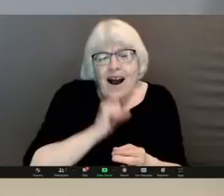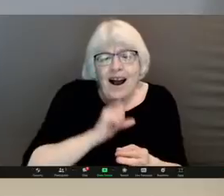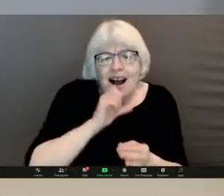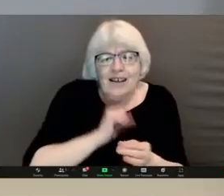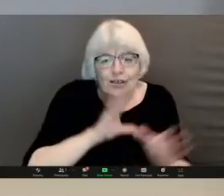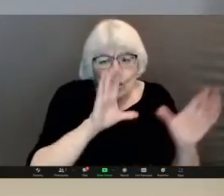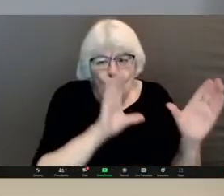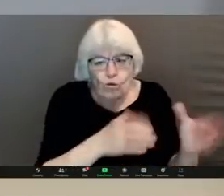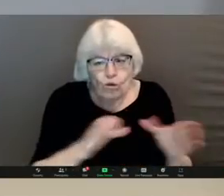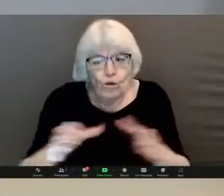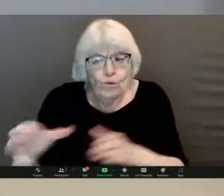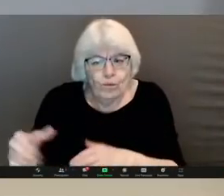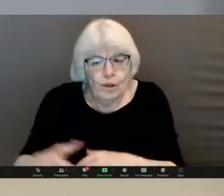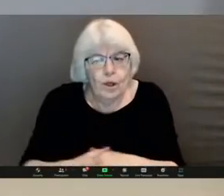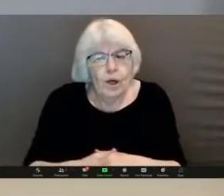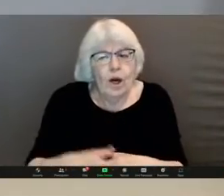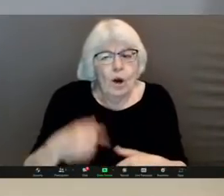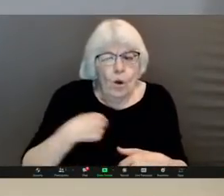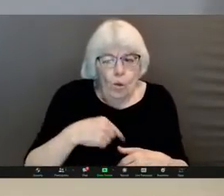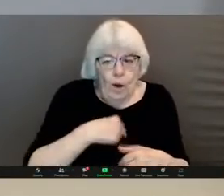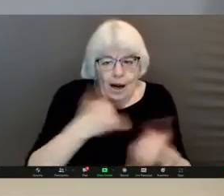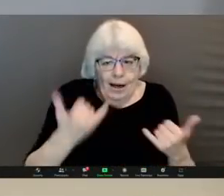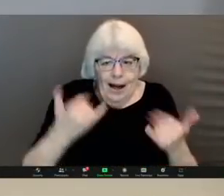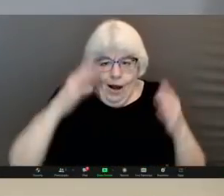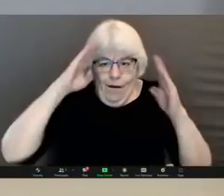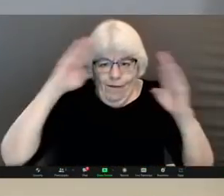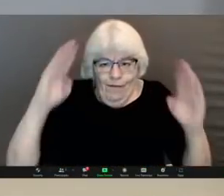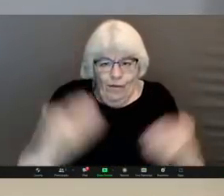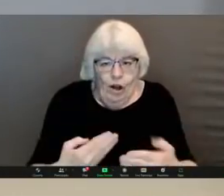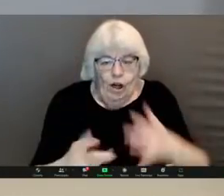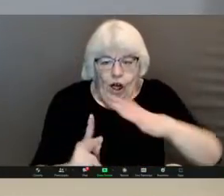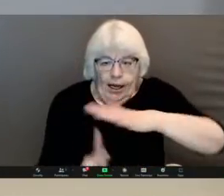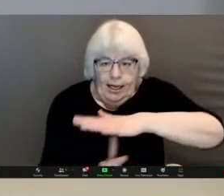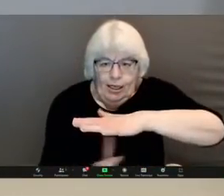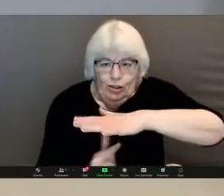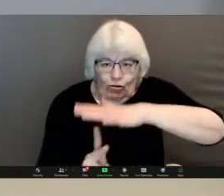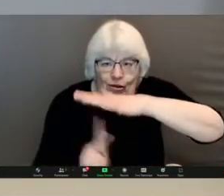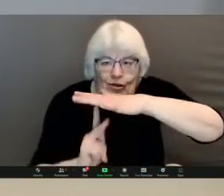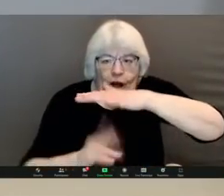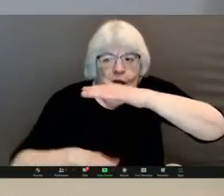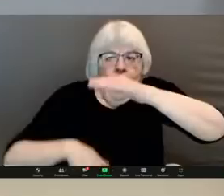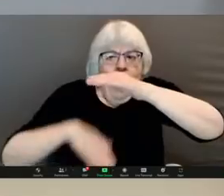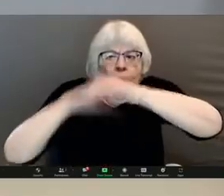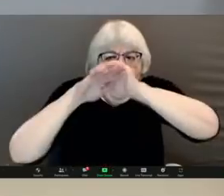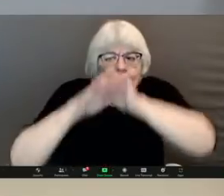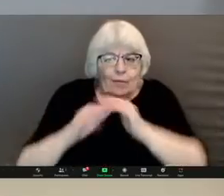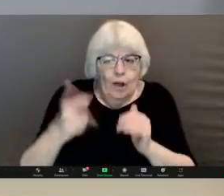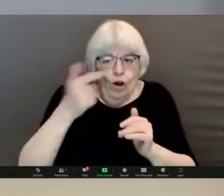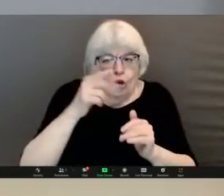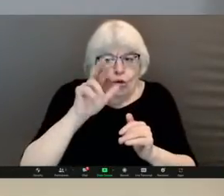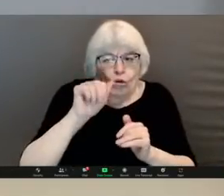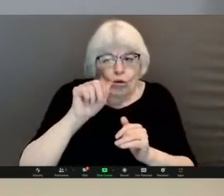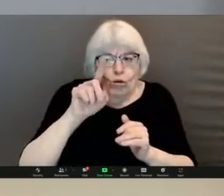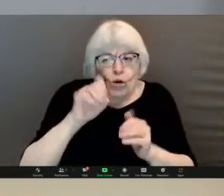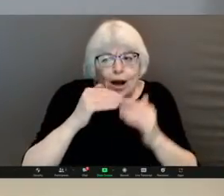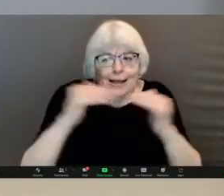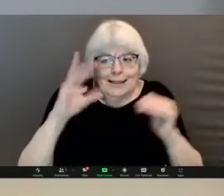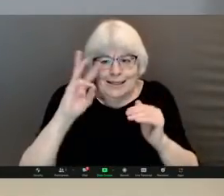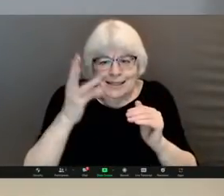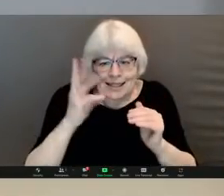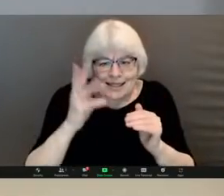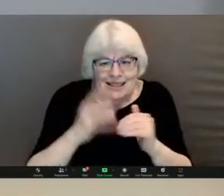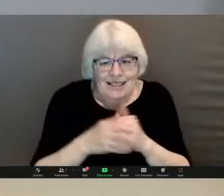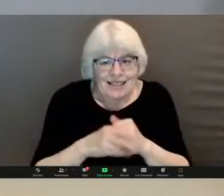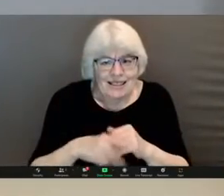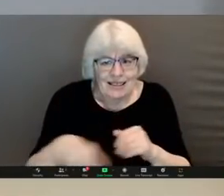because it's a group who aren't vaccinated, but I don't think there'll be a restriction on that age cohort